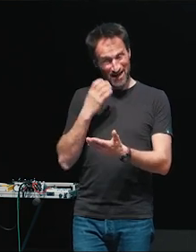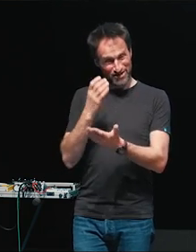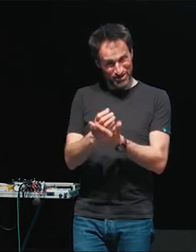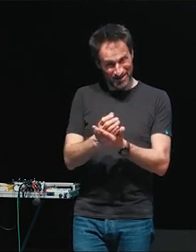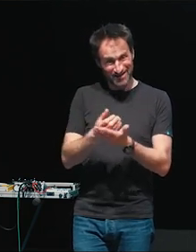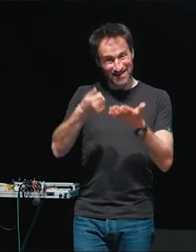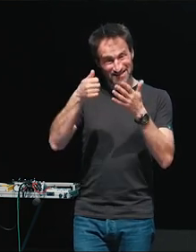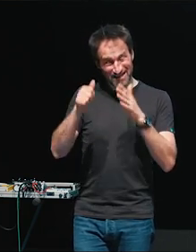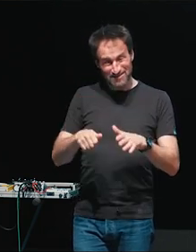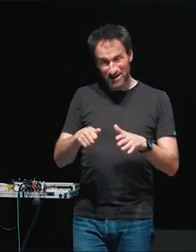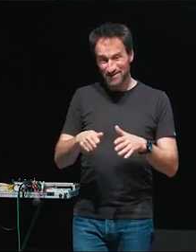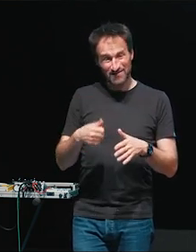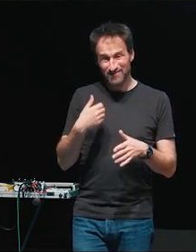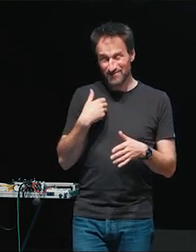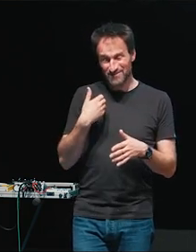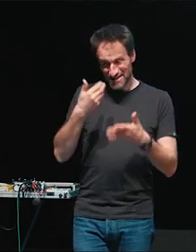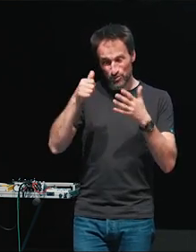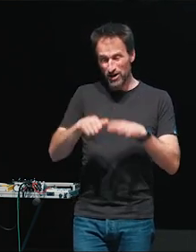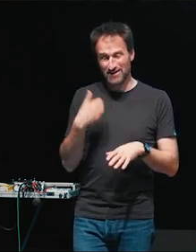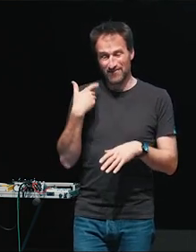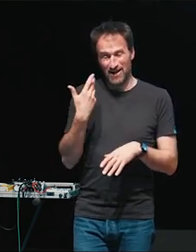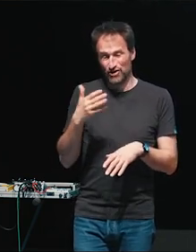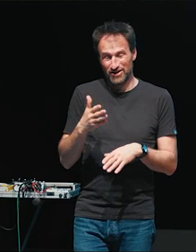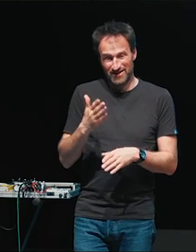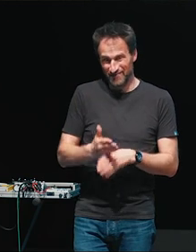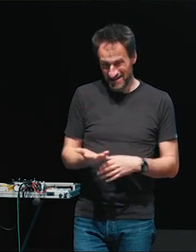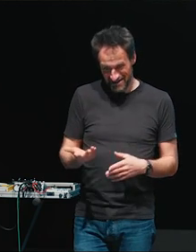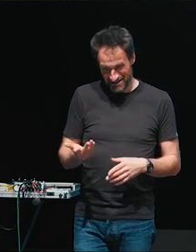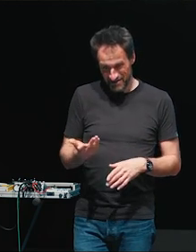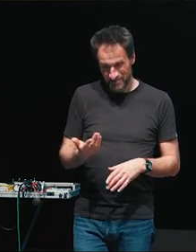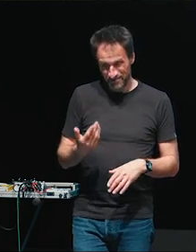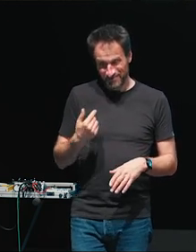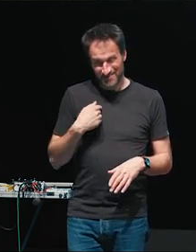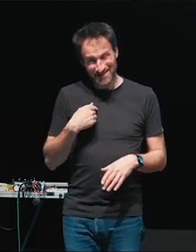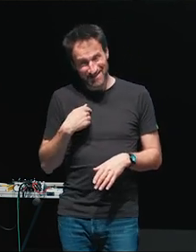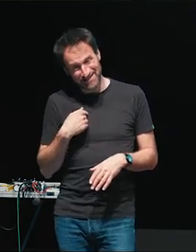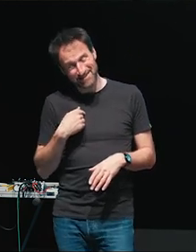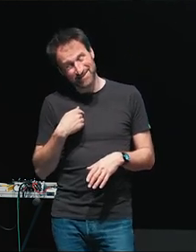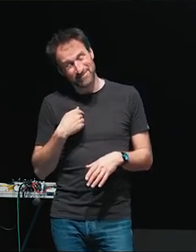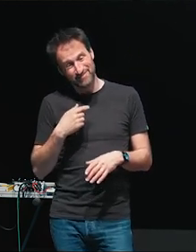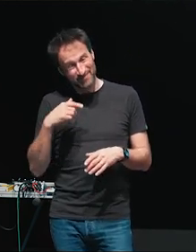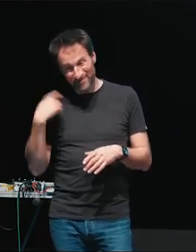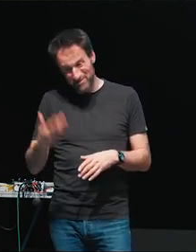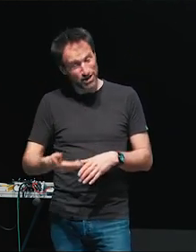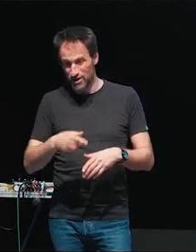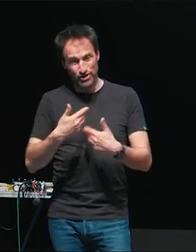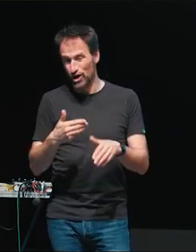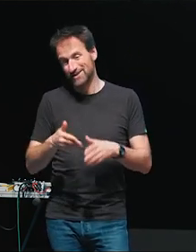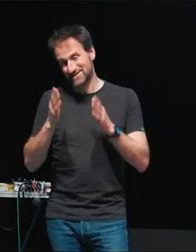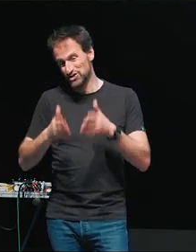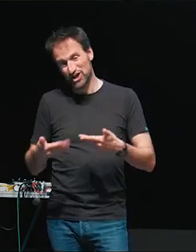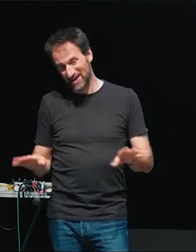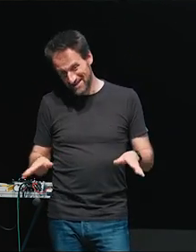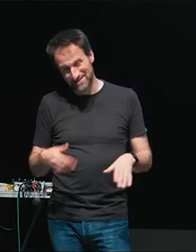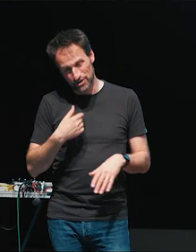was in the honeymoon months. So I thought, we'll convert all of that into serverless. I'll give you my honest-to-God feedback about